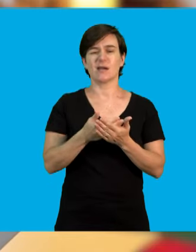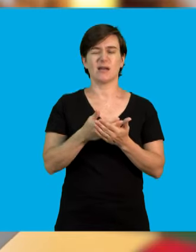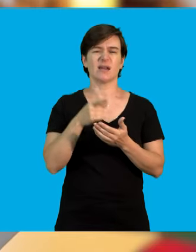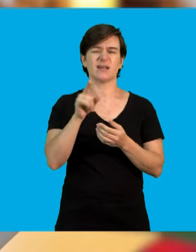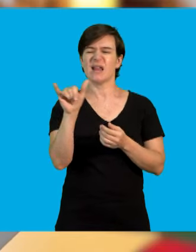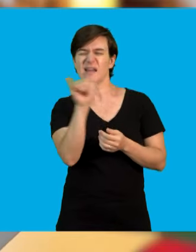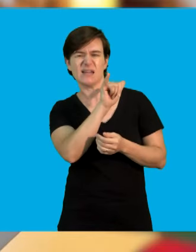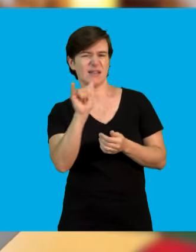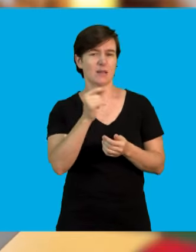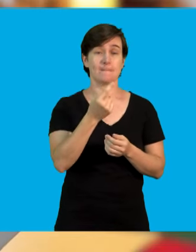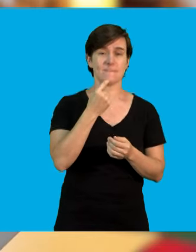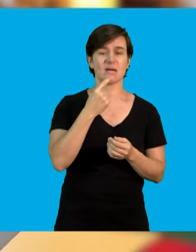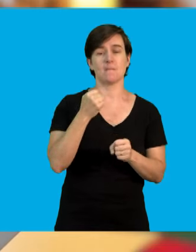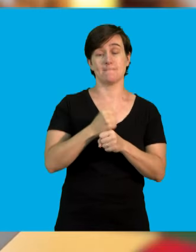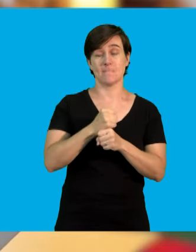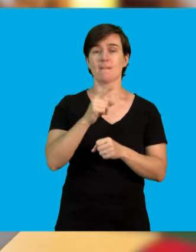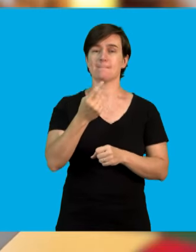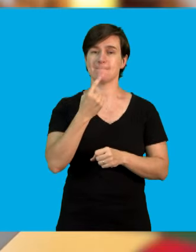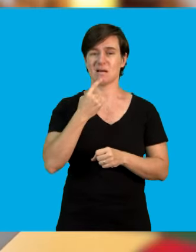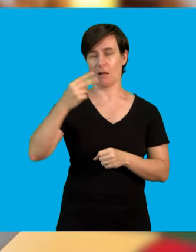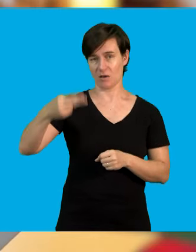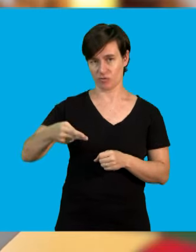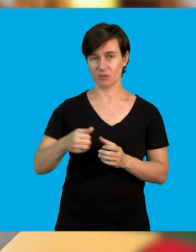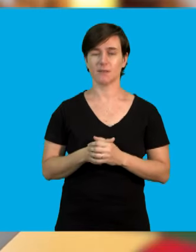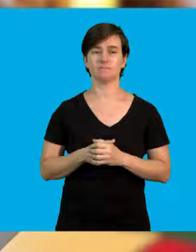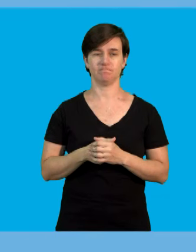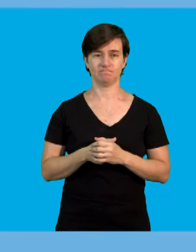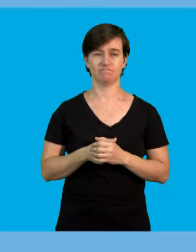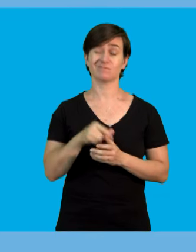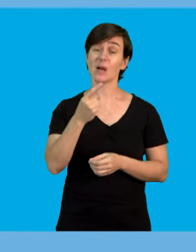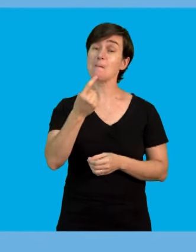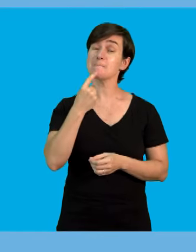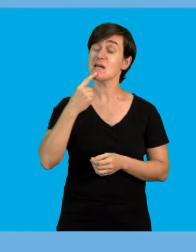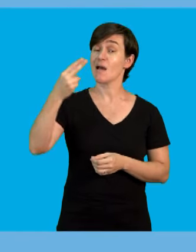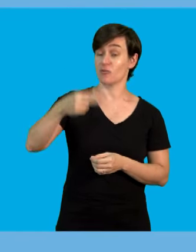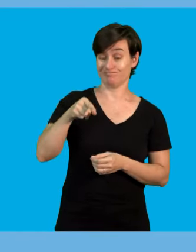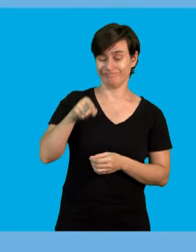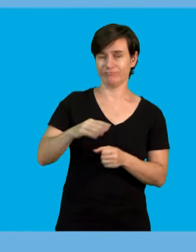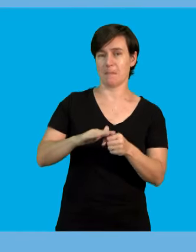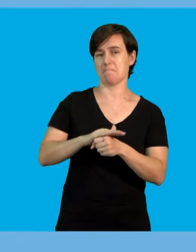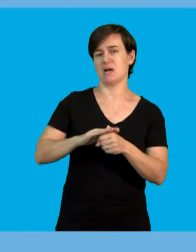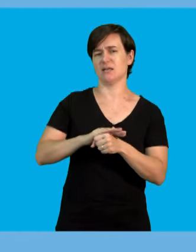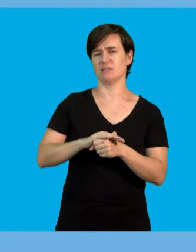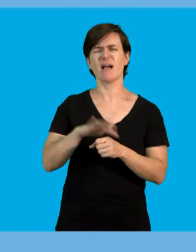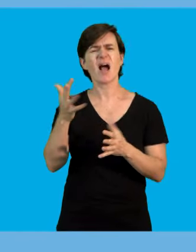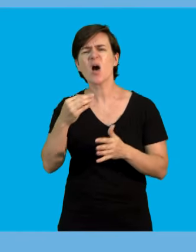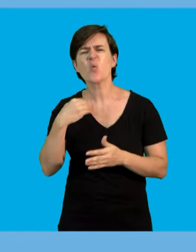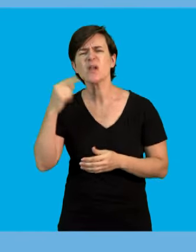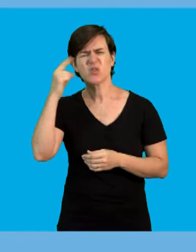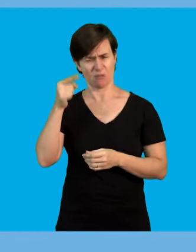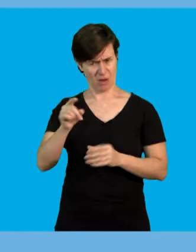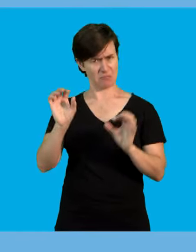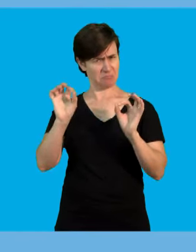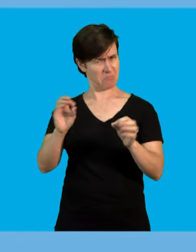two metals to form our metal hydroxides. So now, the metal hydroxides, they are bases, and we do know that. How do we know